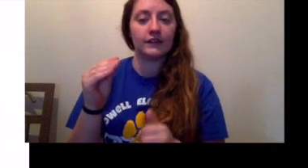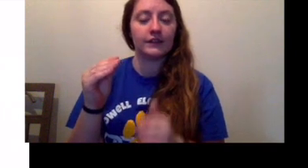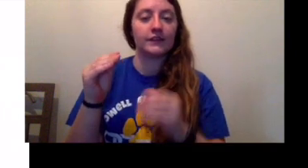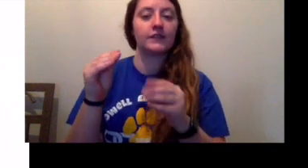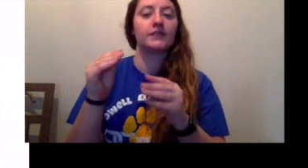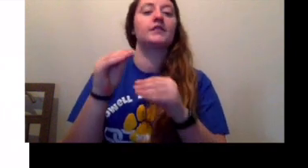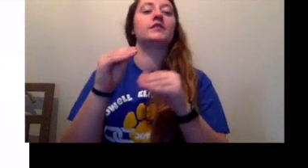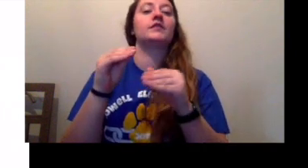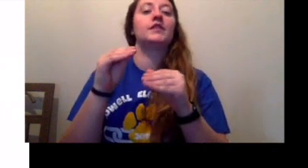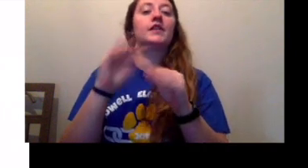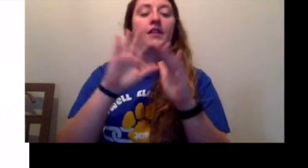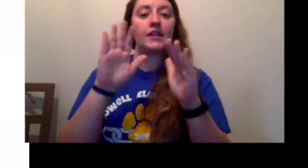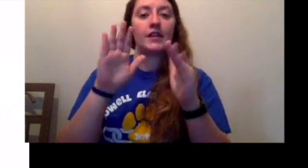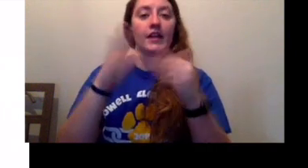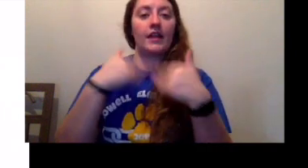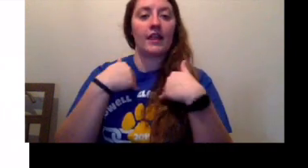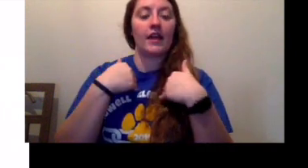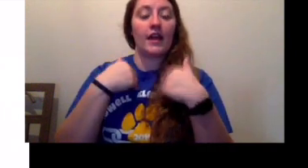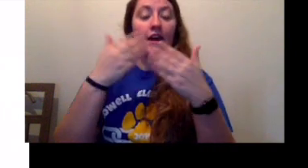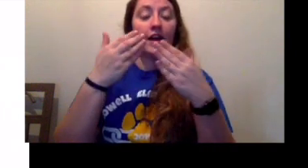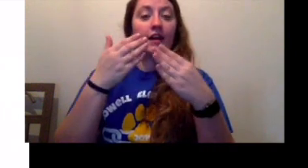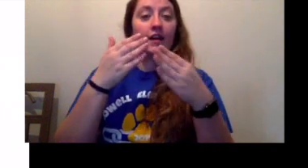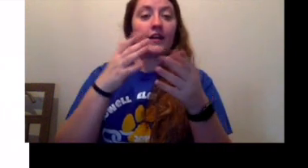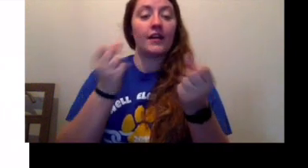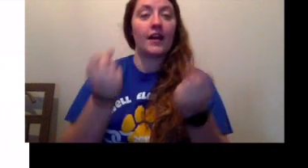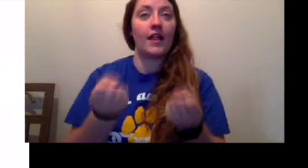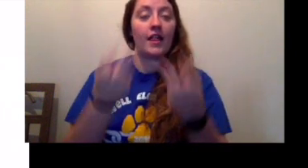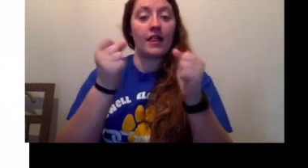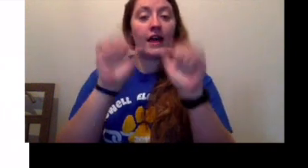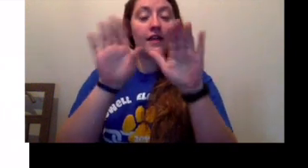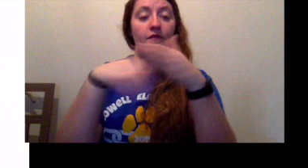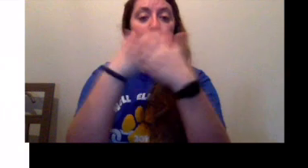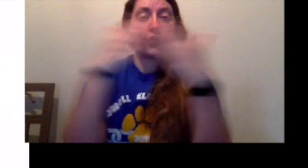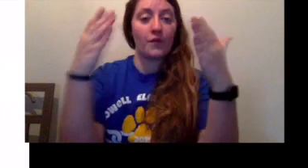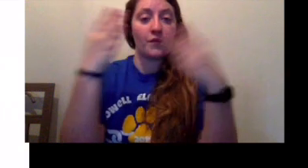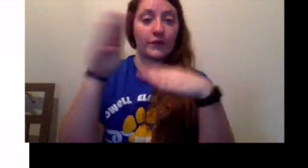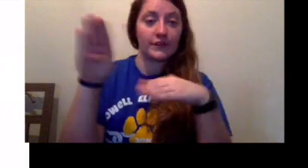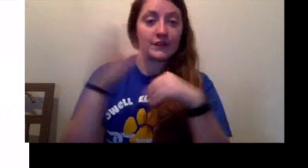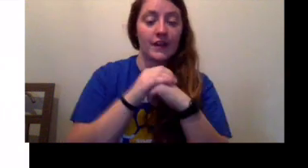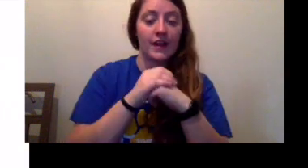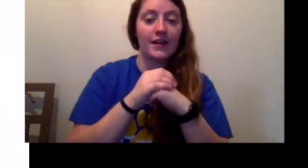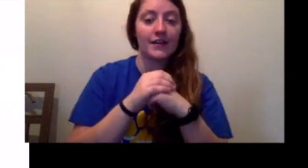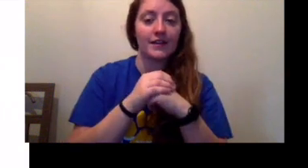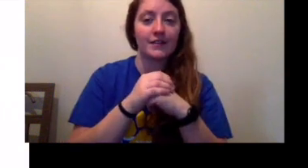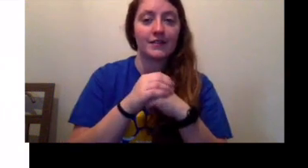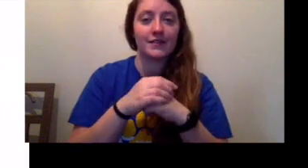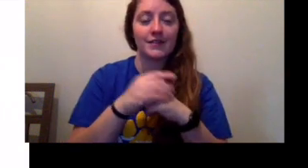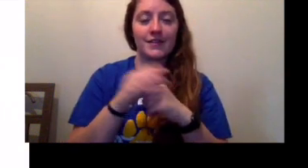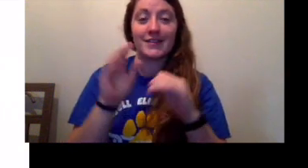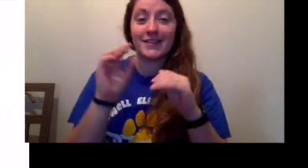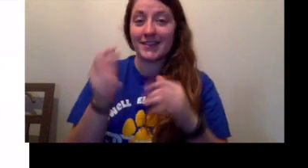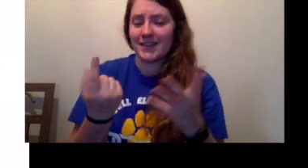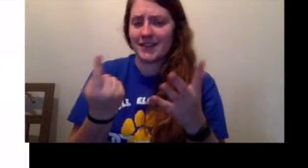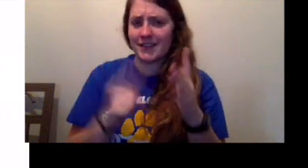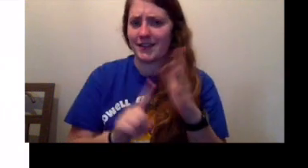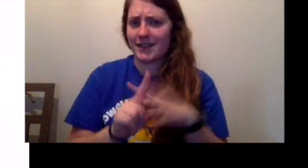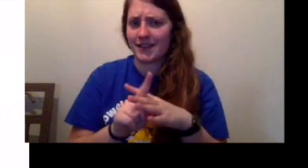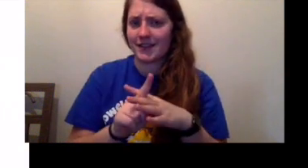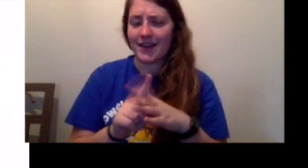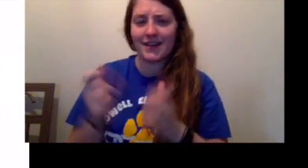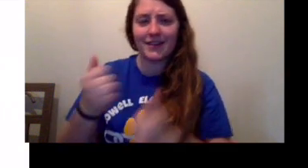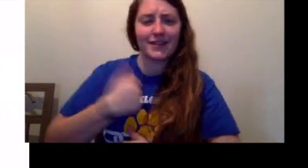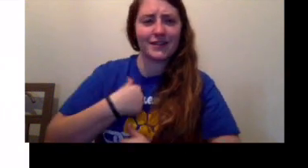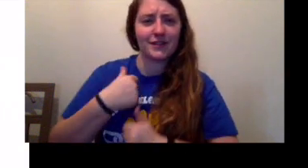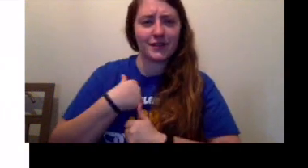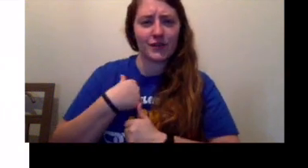water, pulled in his nets filled with shiny silver fish, suddenly the specter of guns and grim-faced soldiers seemed nothing